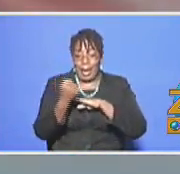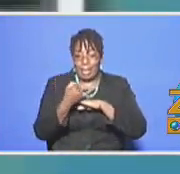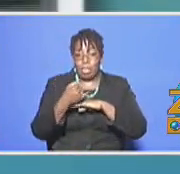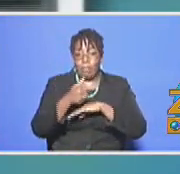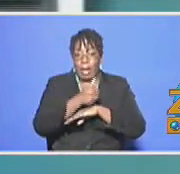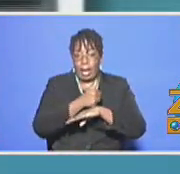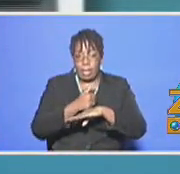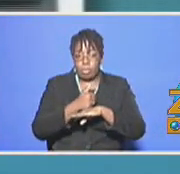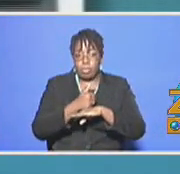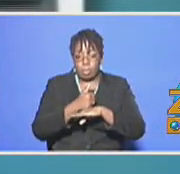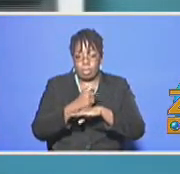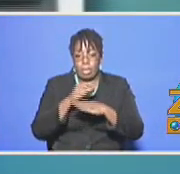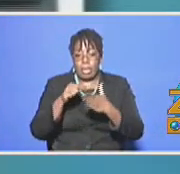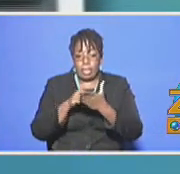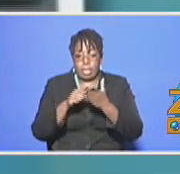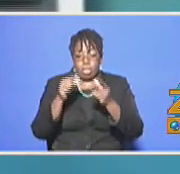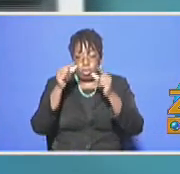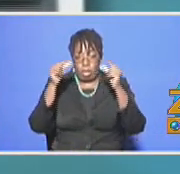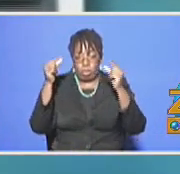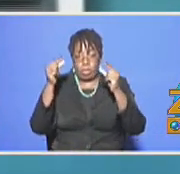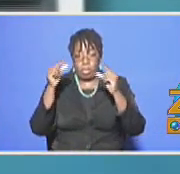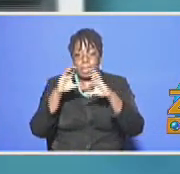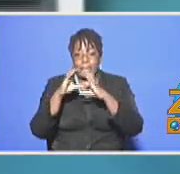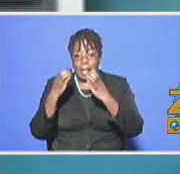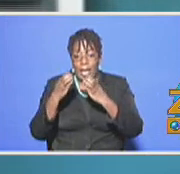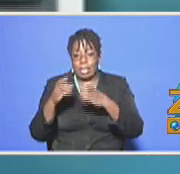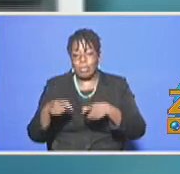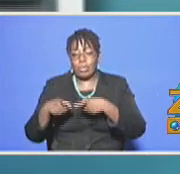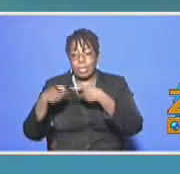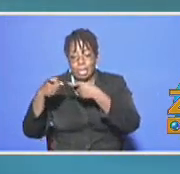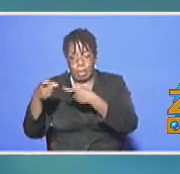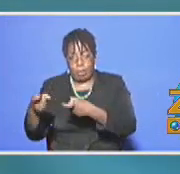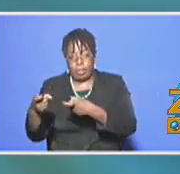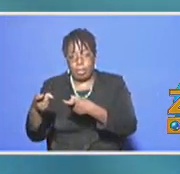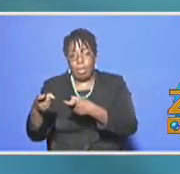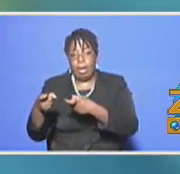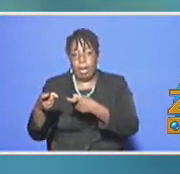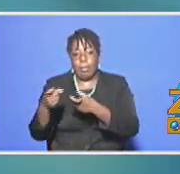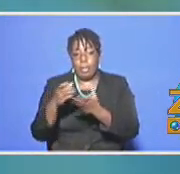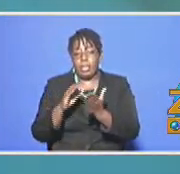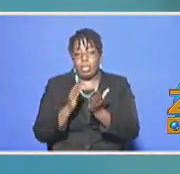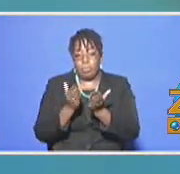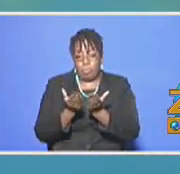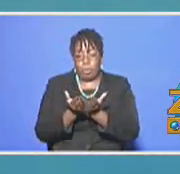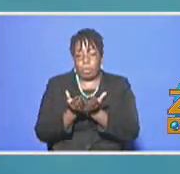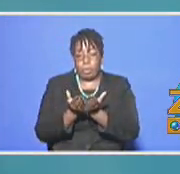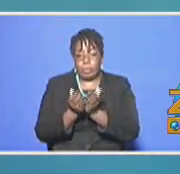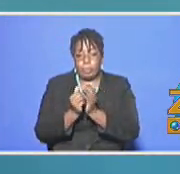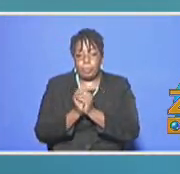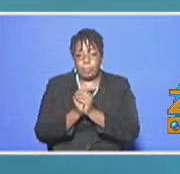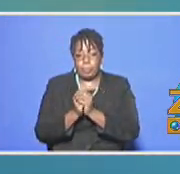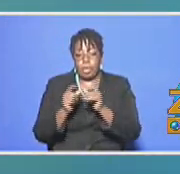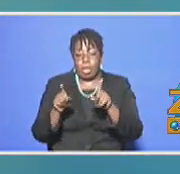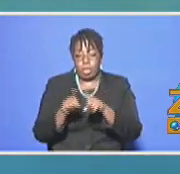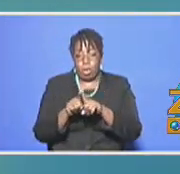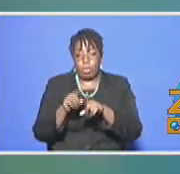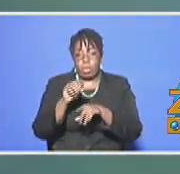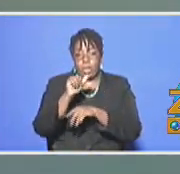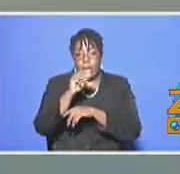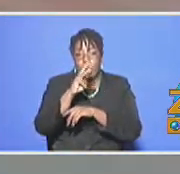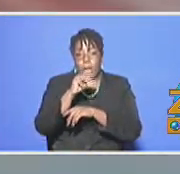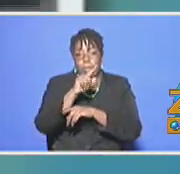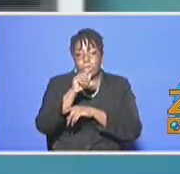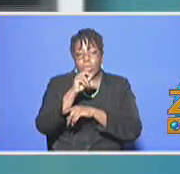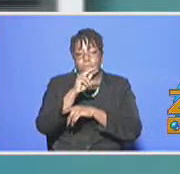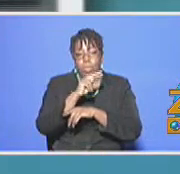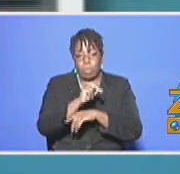class in Andros was blessed with copies of the book, now available at select locations in Love Hill. It's also available on Amazon.com